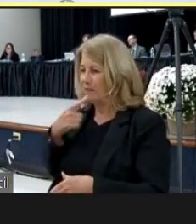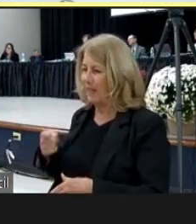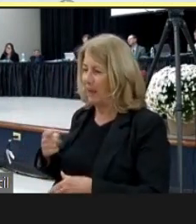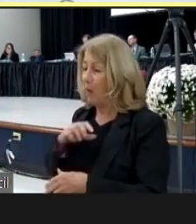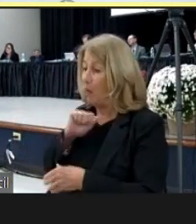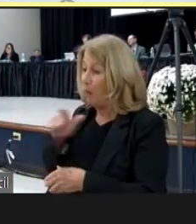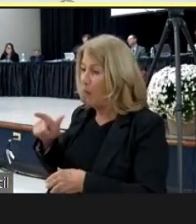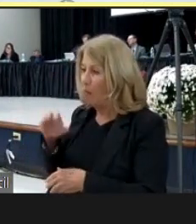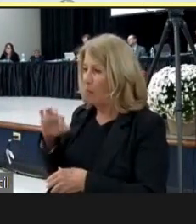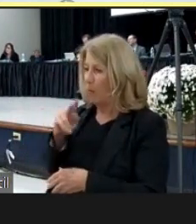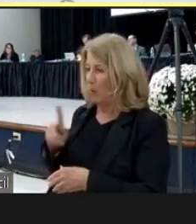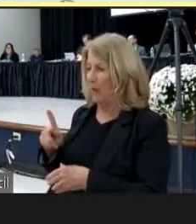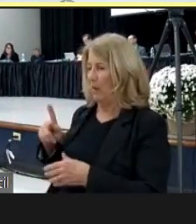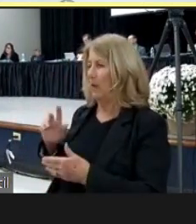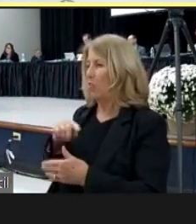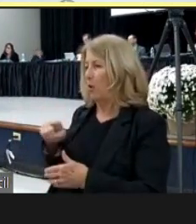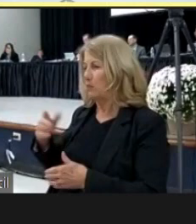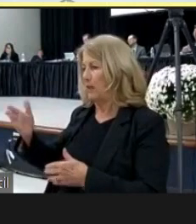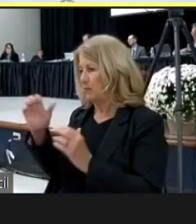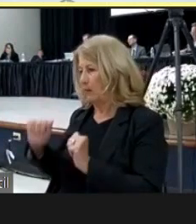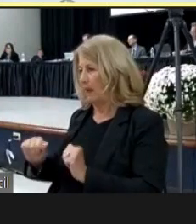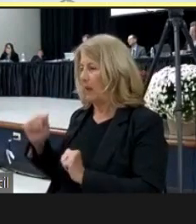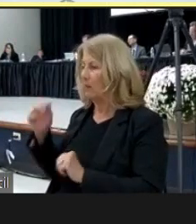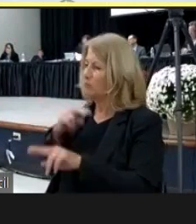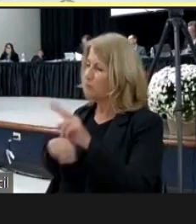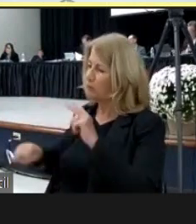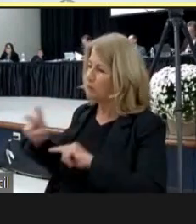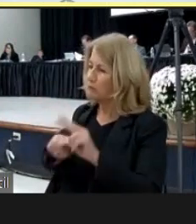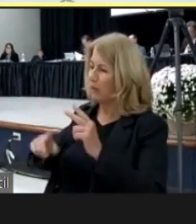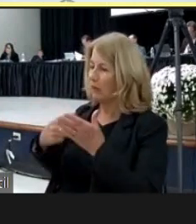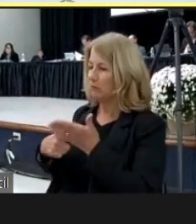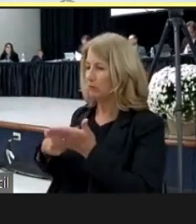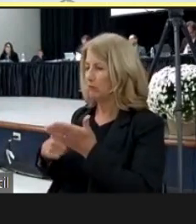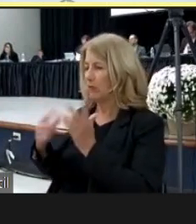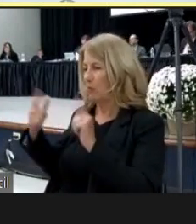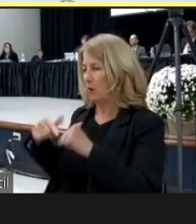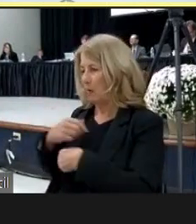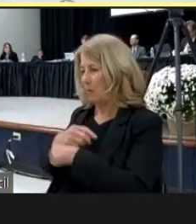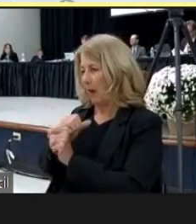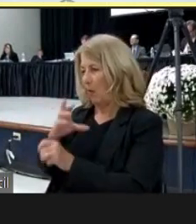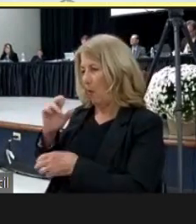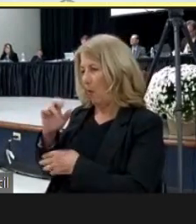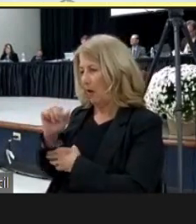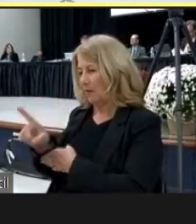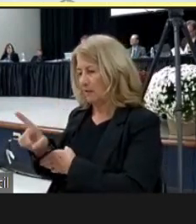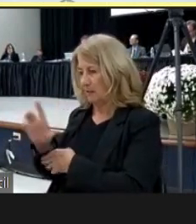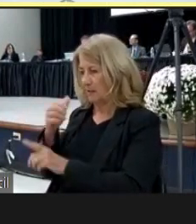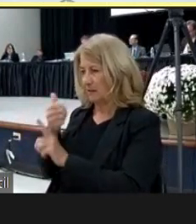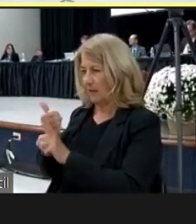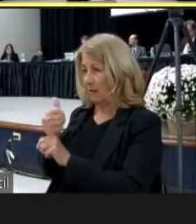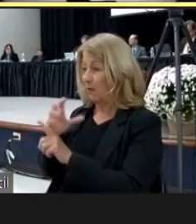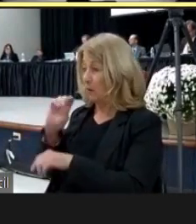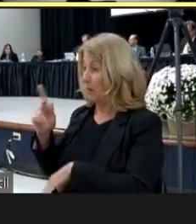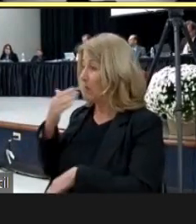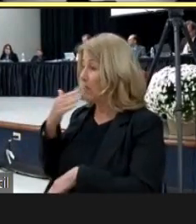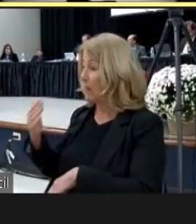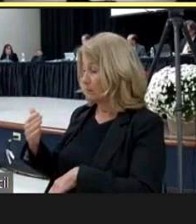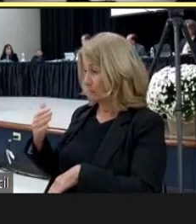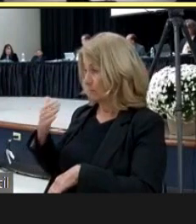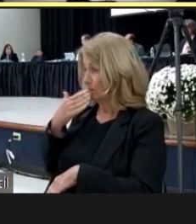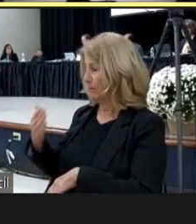are the things that we can look at and discuss when we start drafting the ordinance. Okay. Thank you. Thank you,